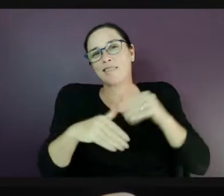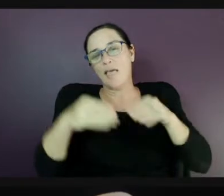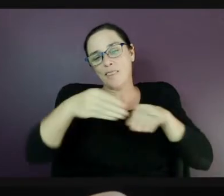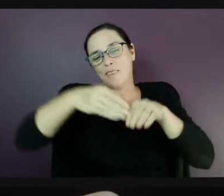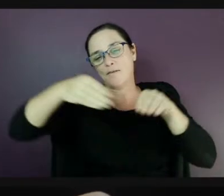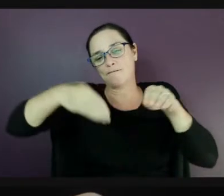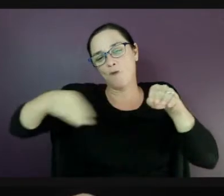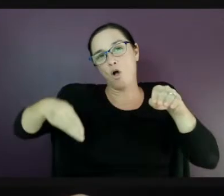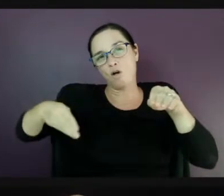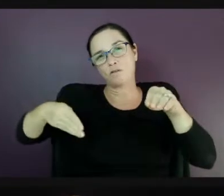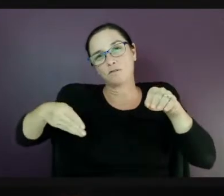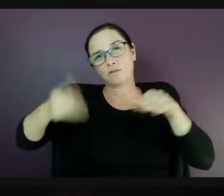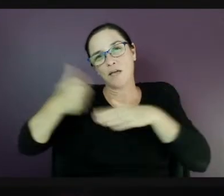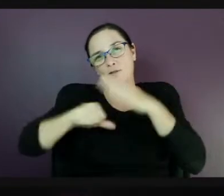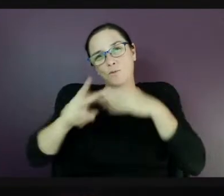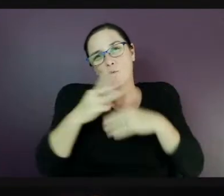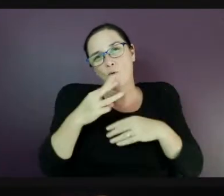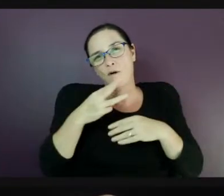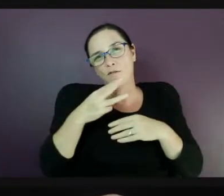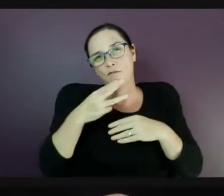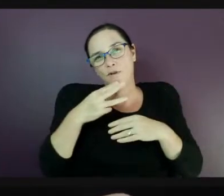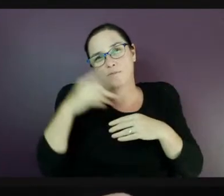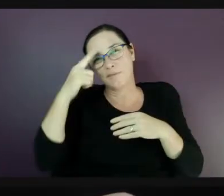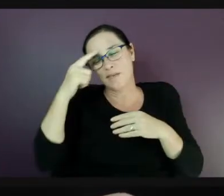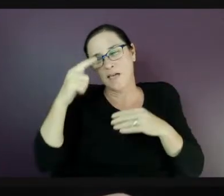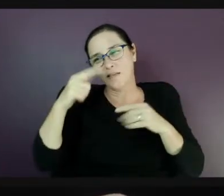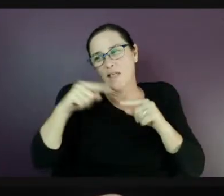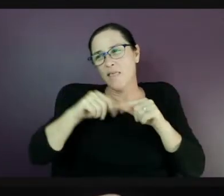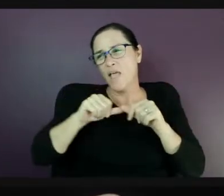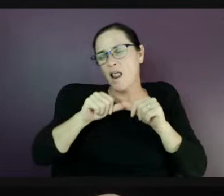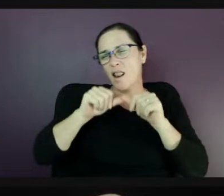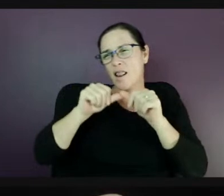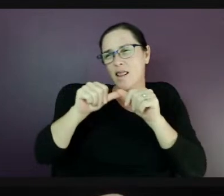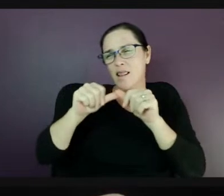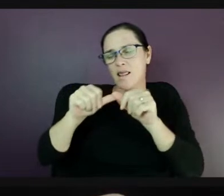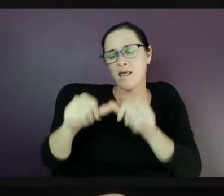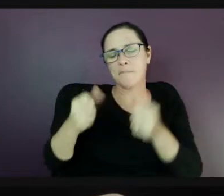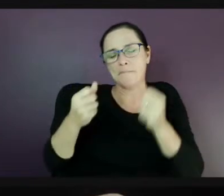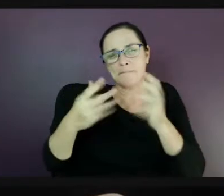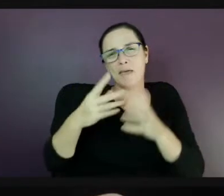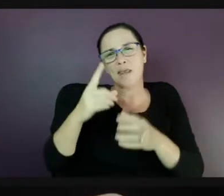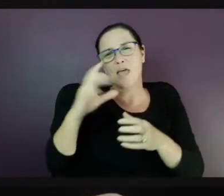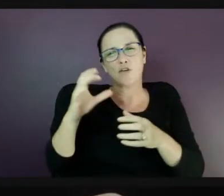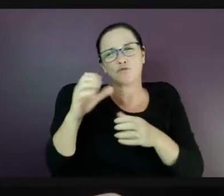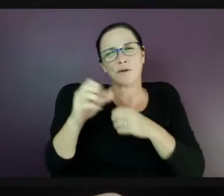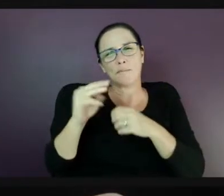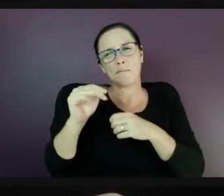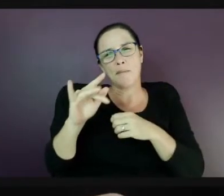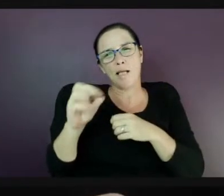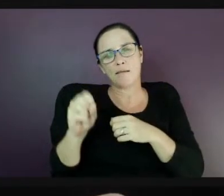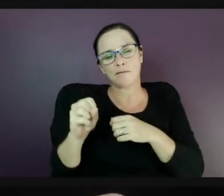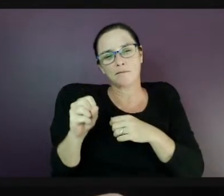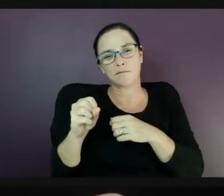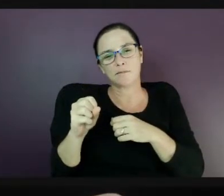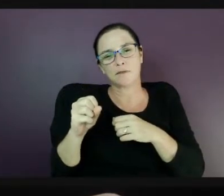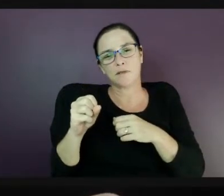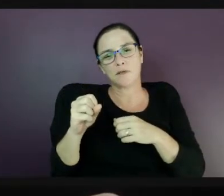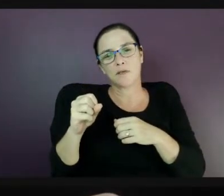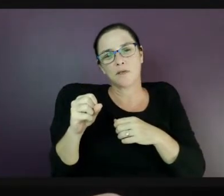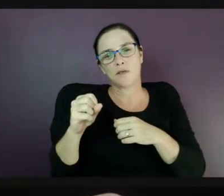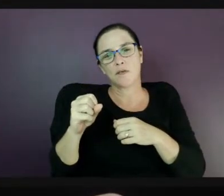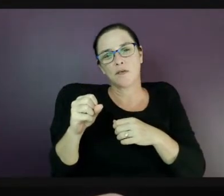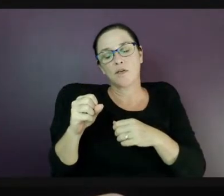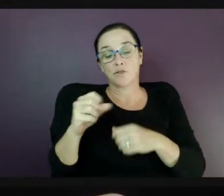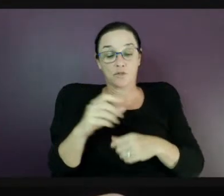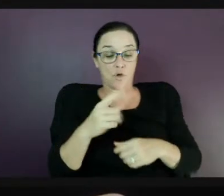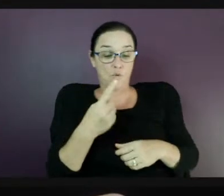fault line, they run for hundreds of miles. And one earthquake might activate 5 or 10 mile length of a fault.